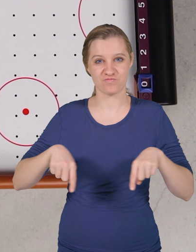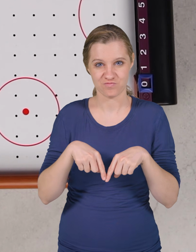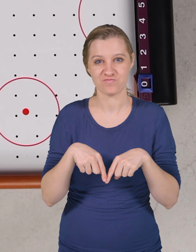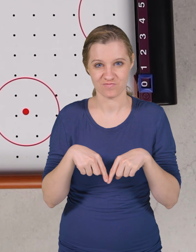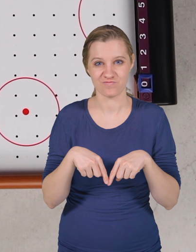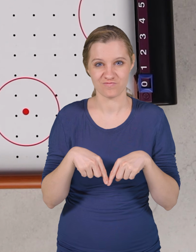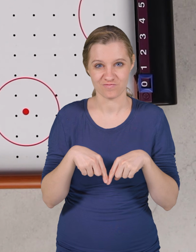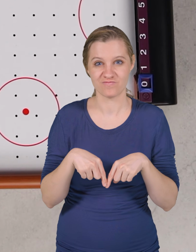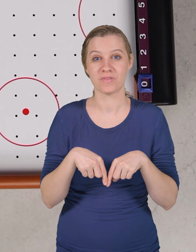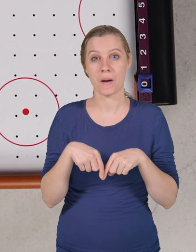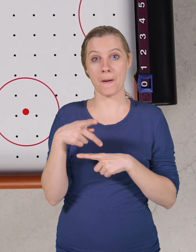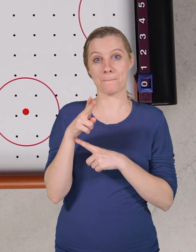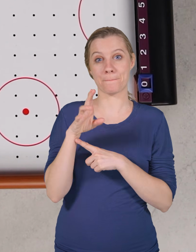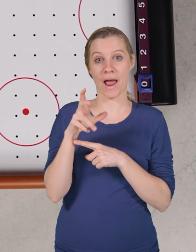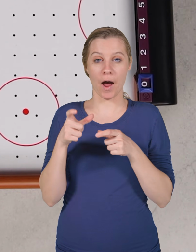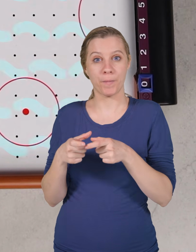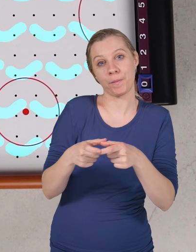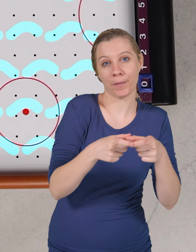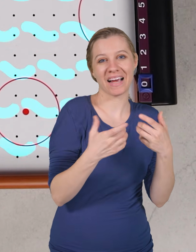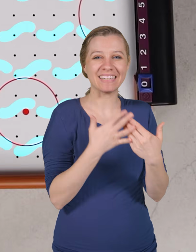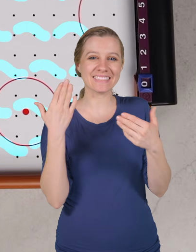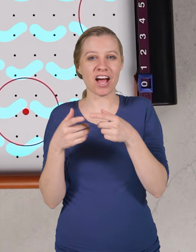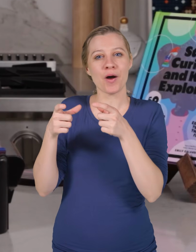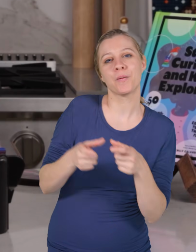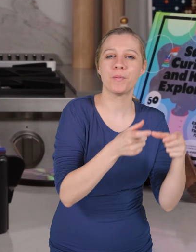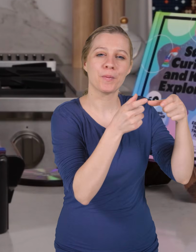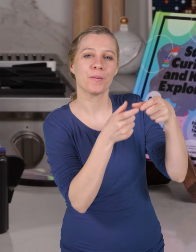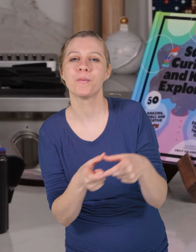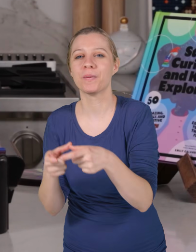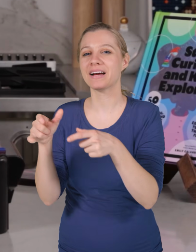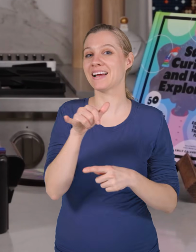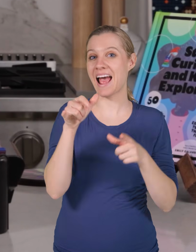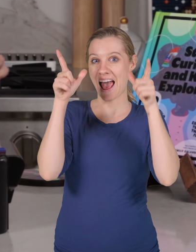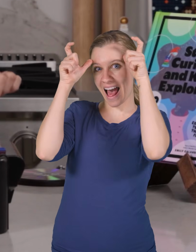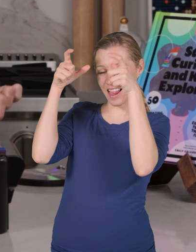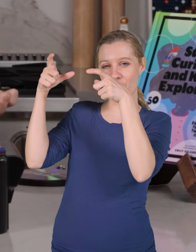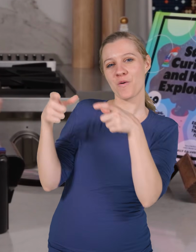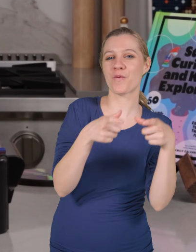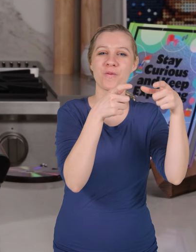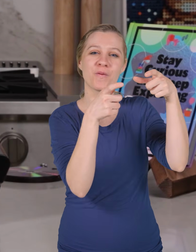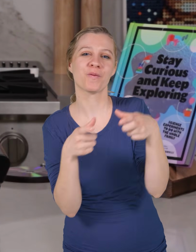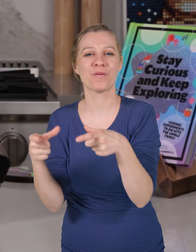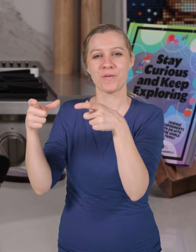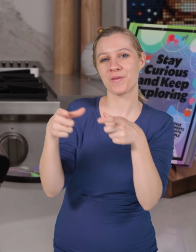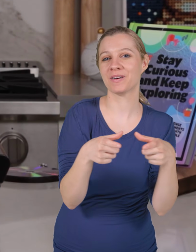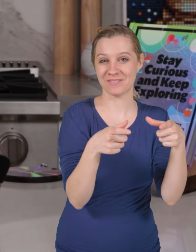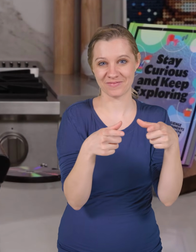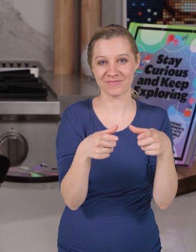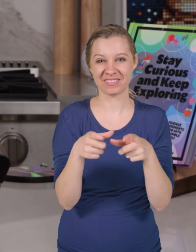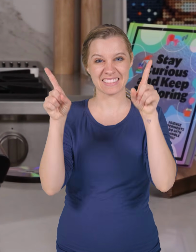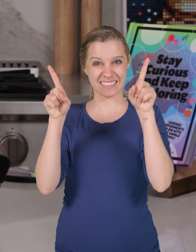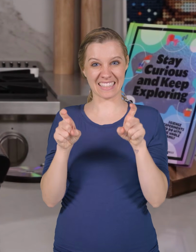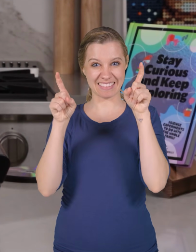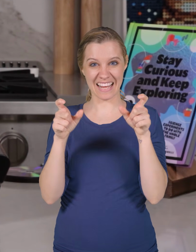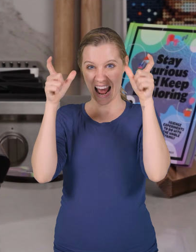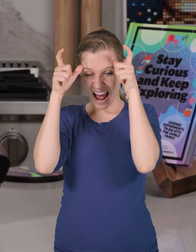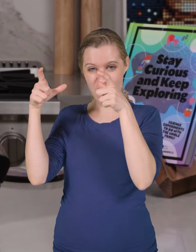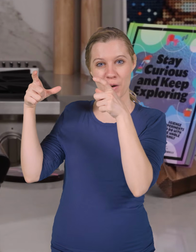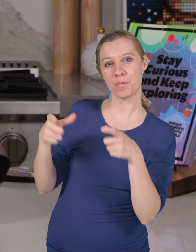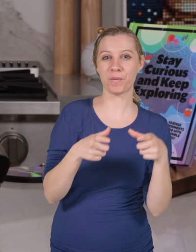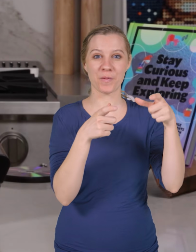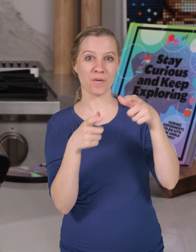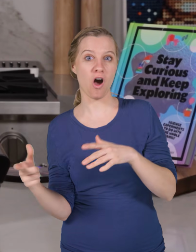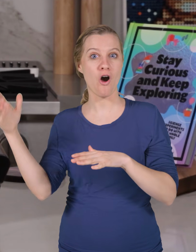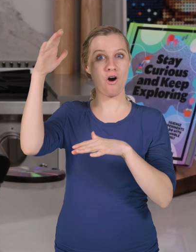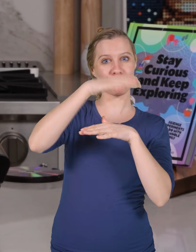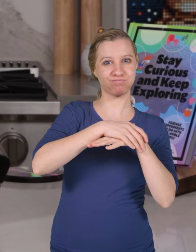the surface that allows our puck to glide just like our alien hovercraft. We can test this out with our alien hovercraft